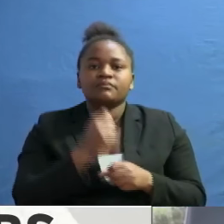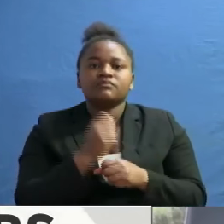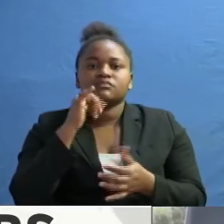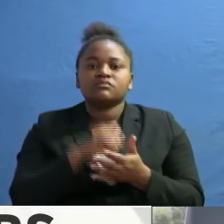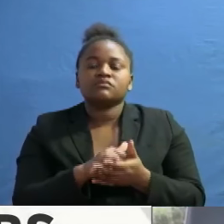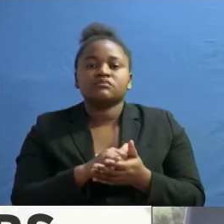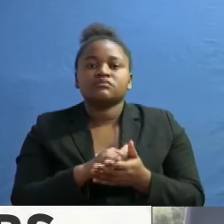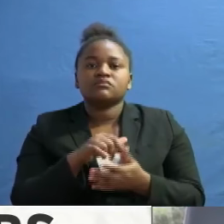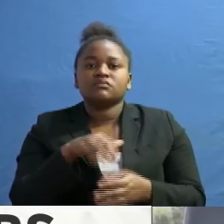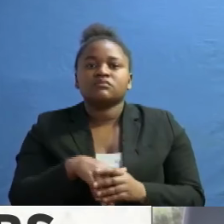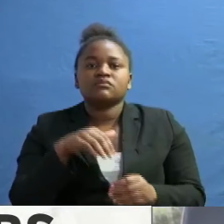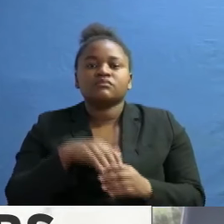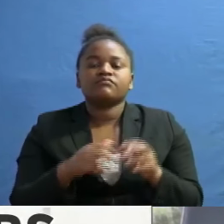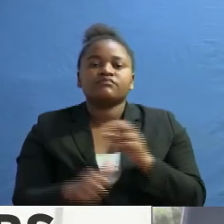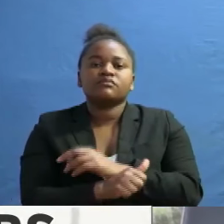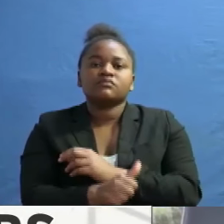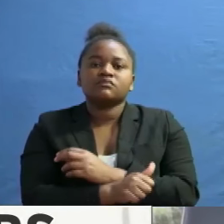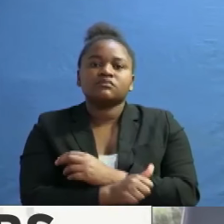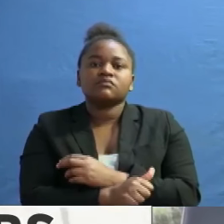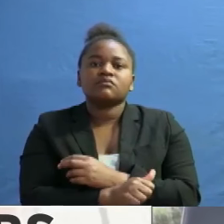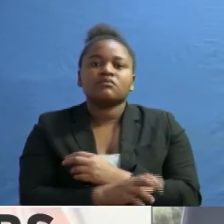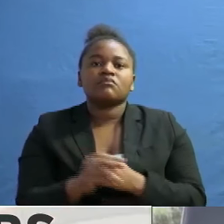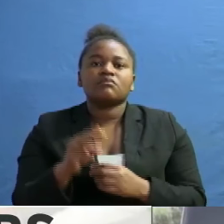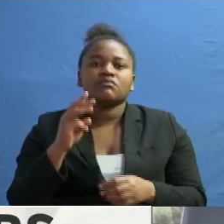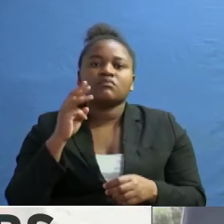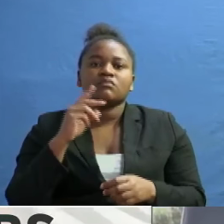we have been assured that they are out of danger. And we are sure that they will be